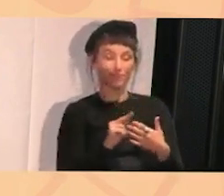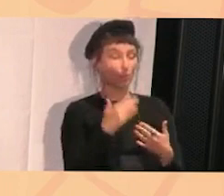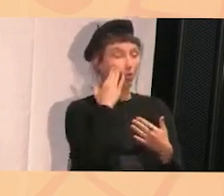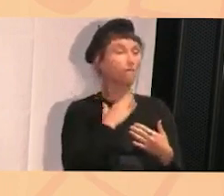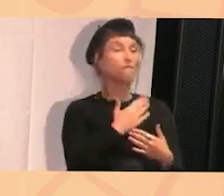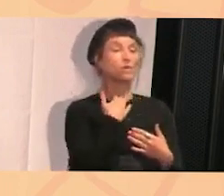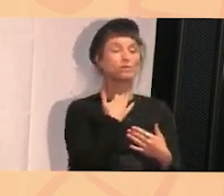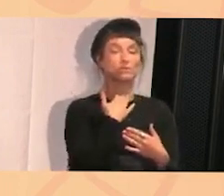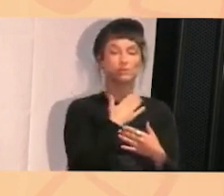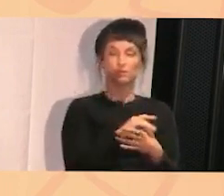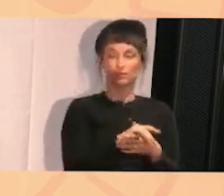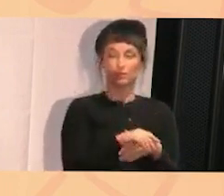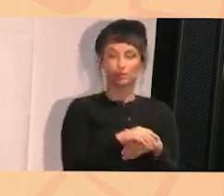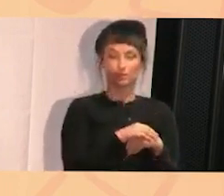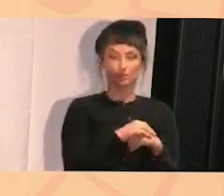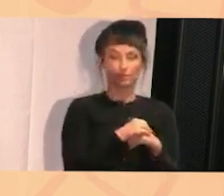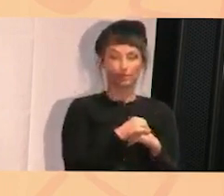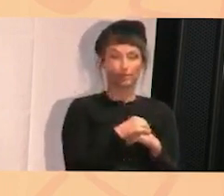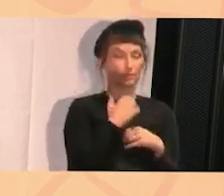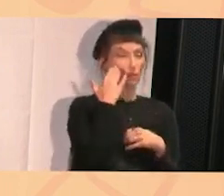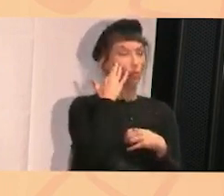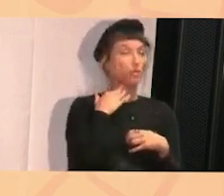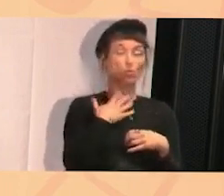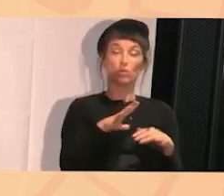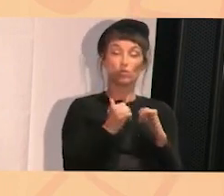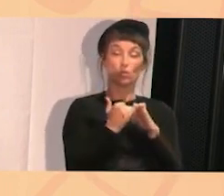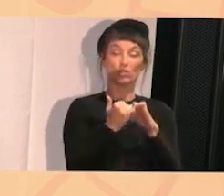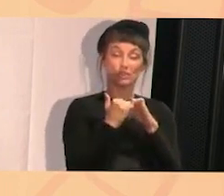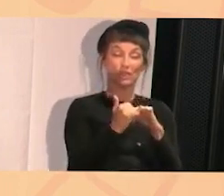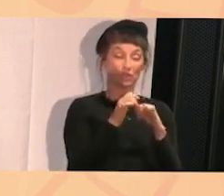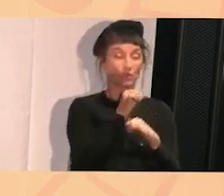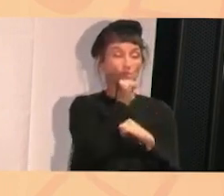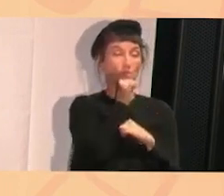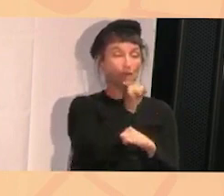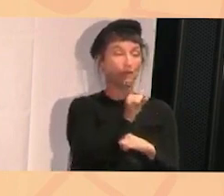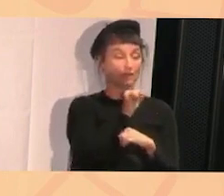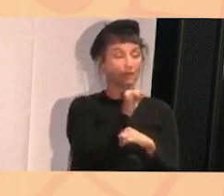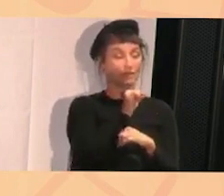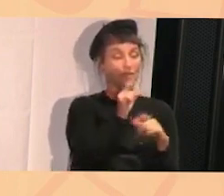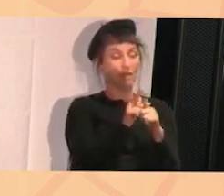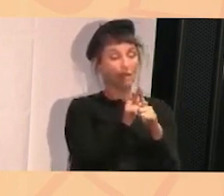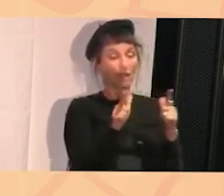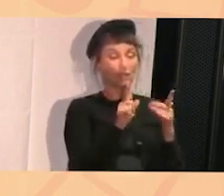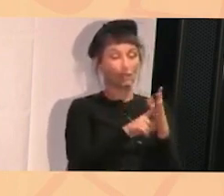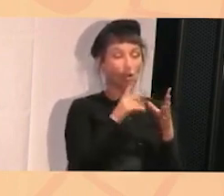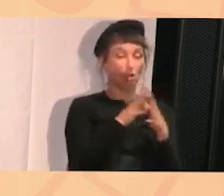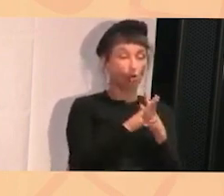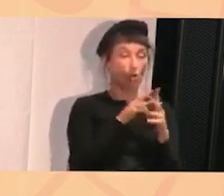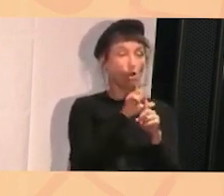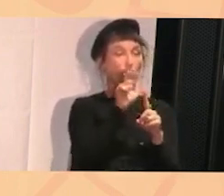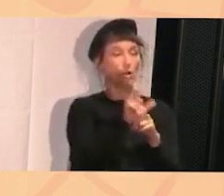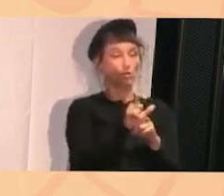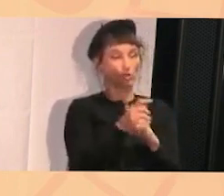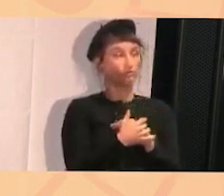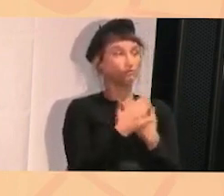sit alongside our men in the space of language, law and culture. So yes, thank you.